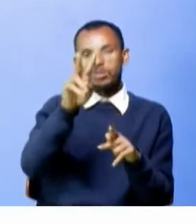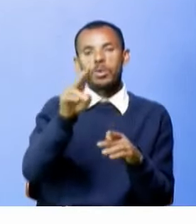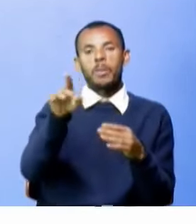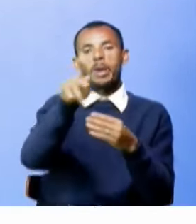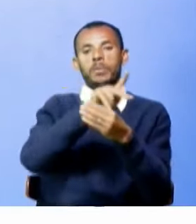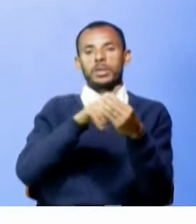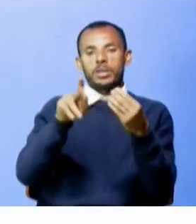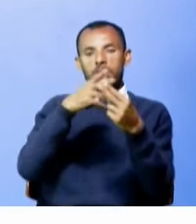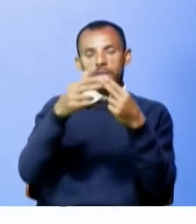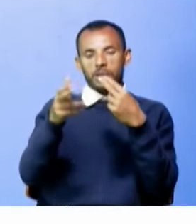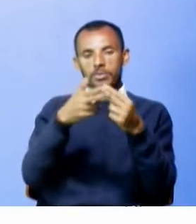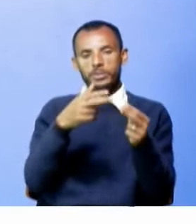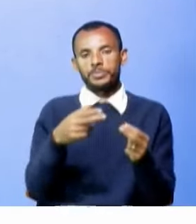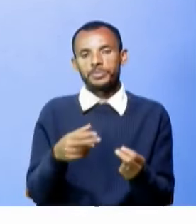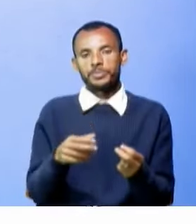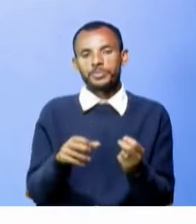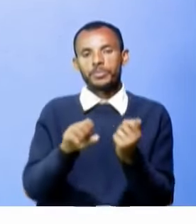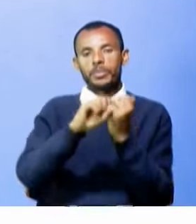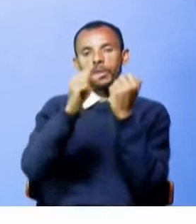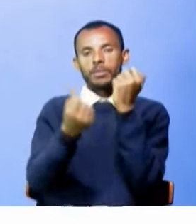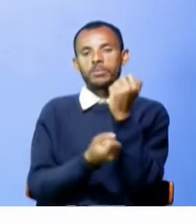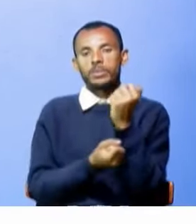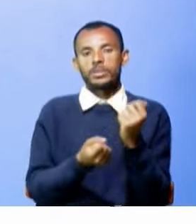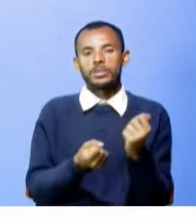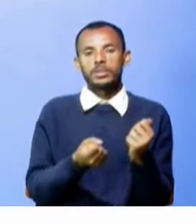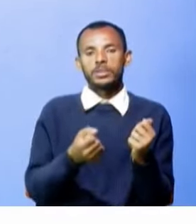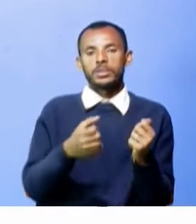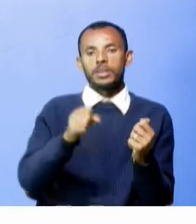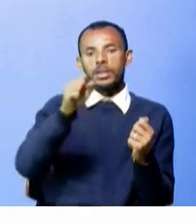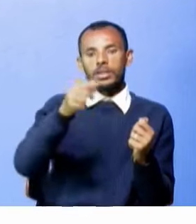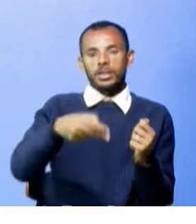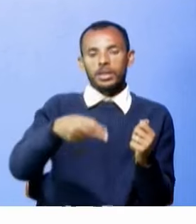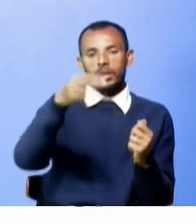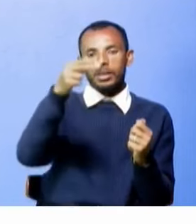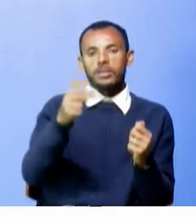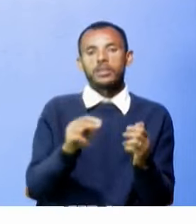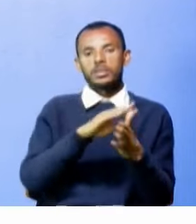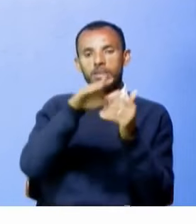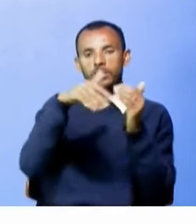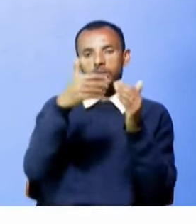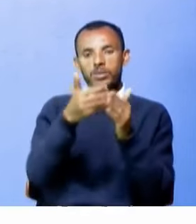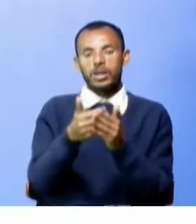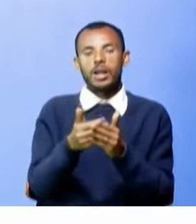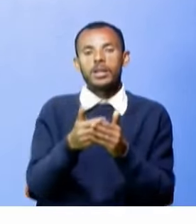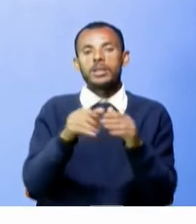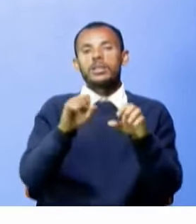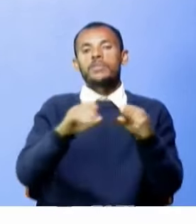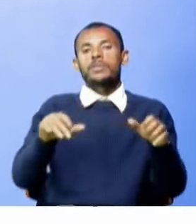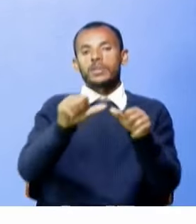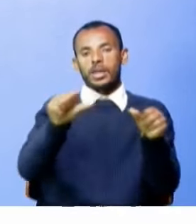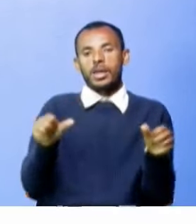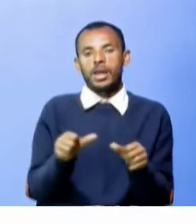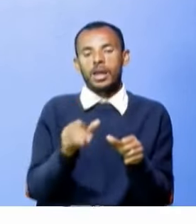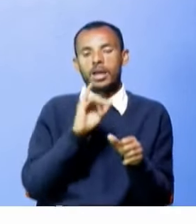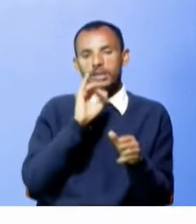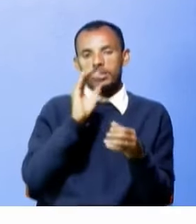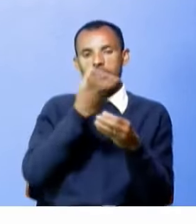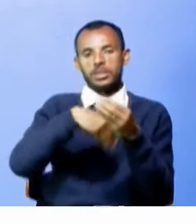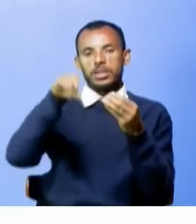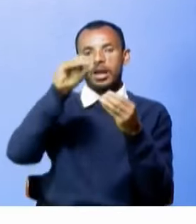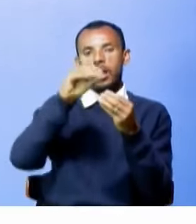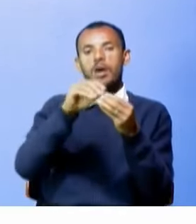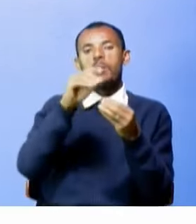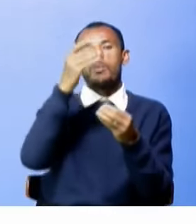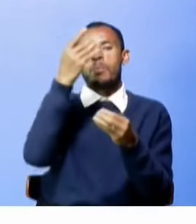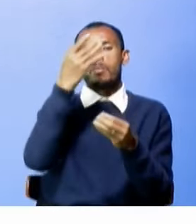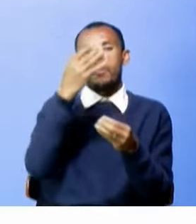base times the slant height. The total surface area is the sum of the